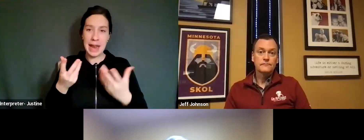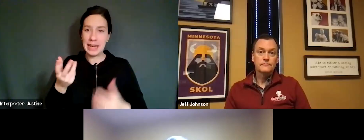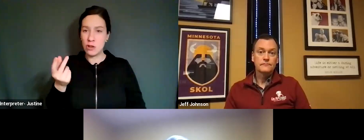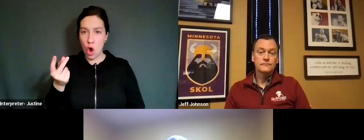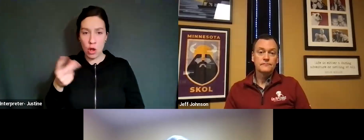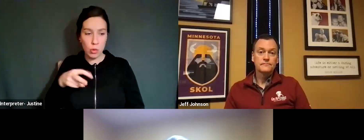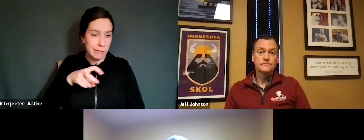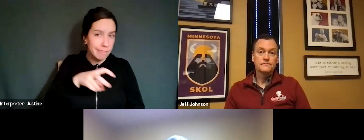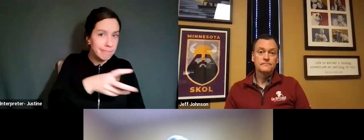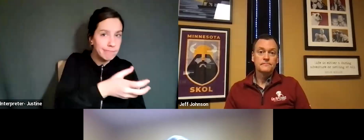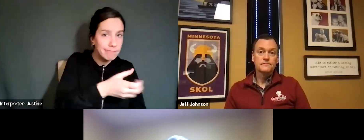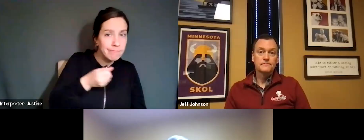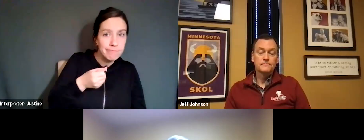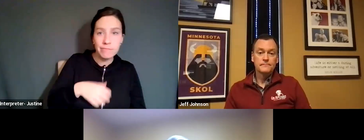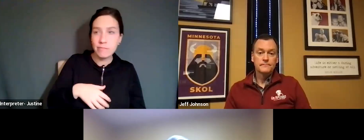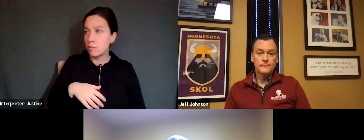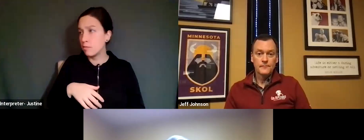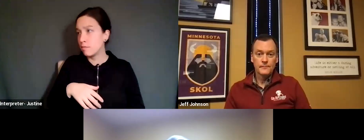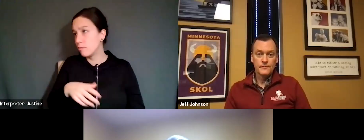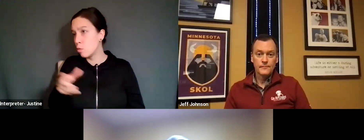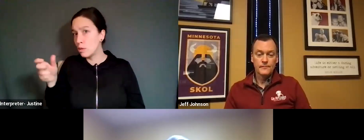that.